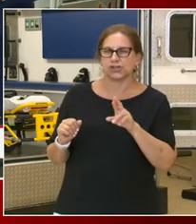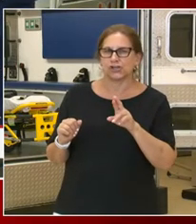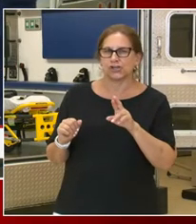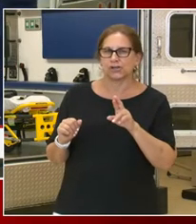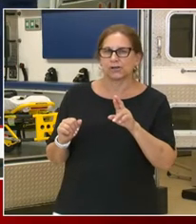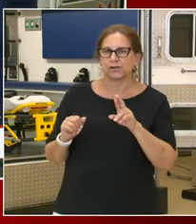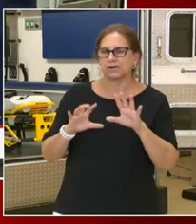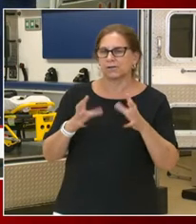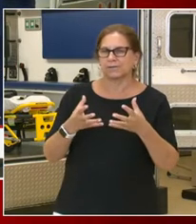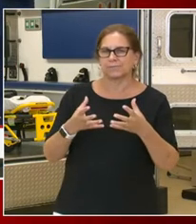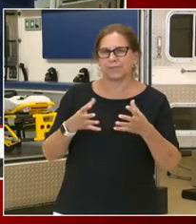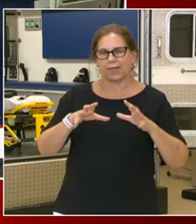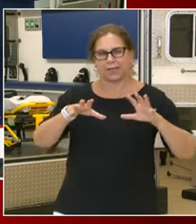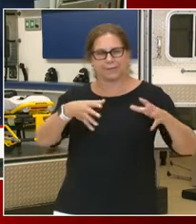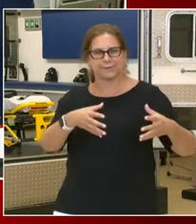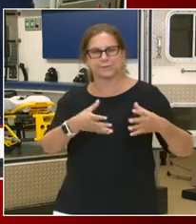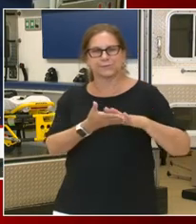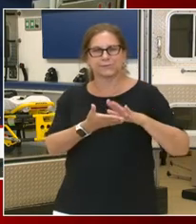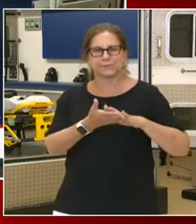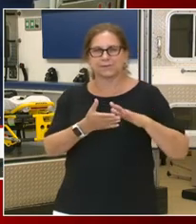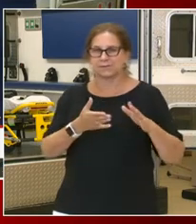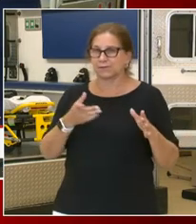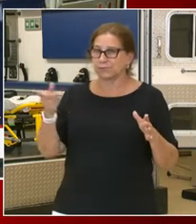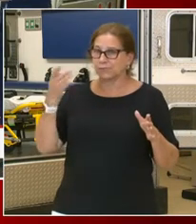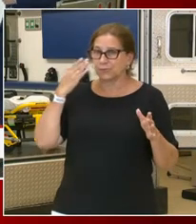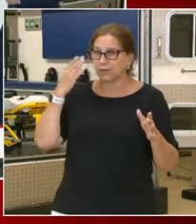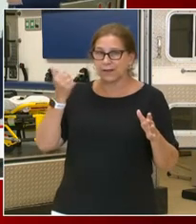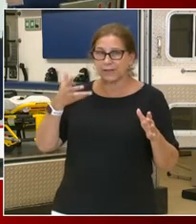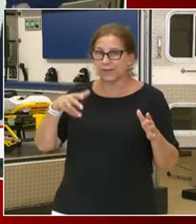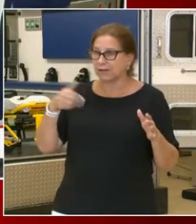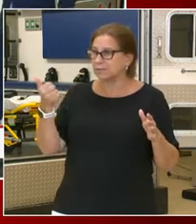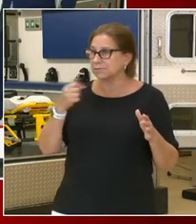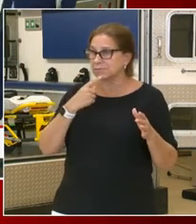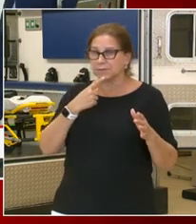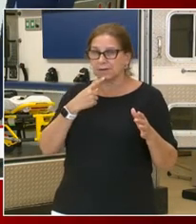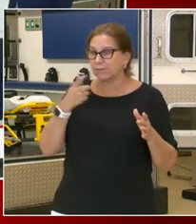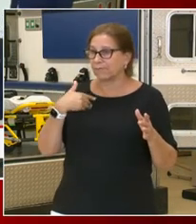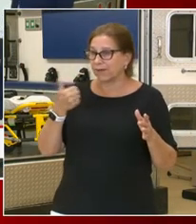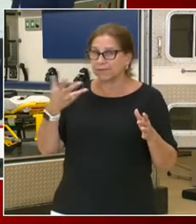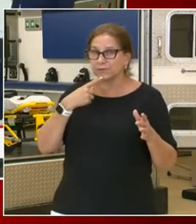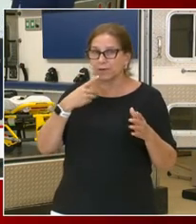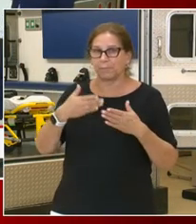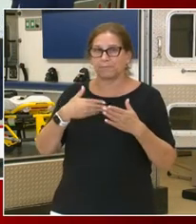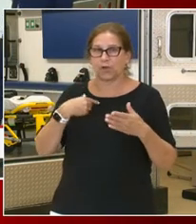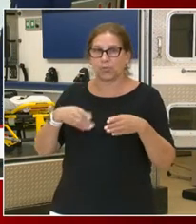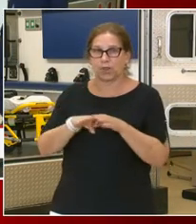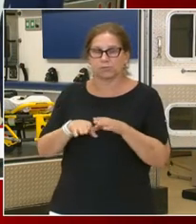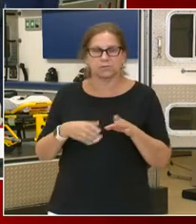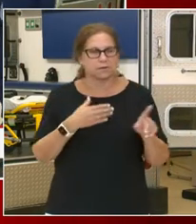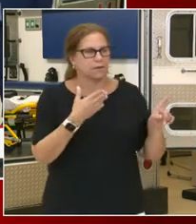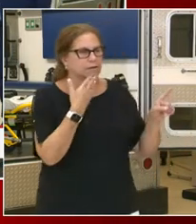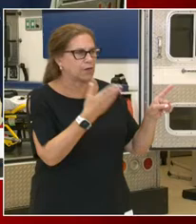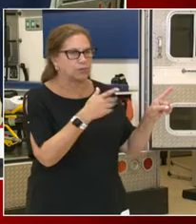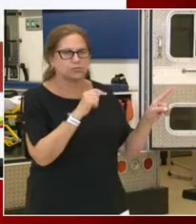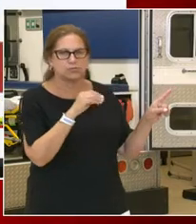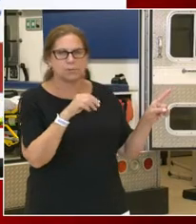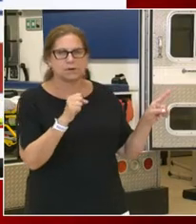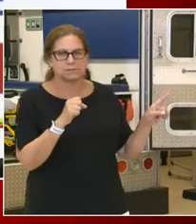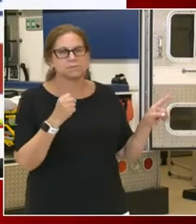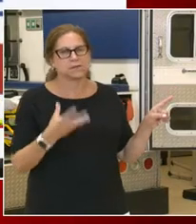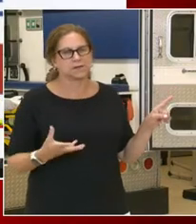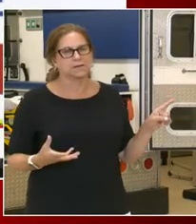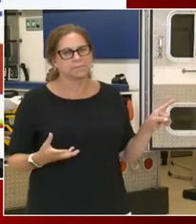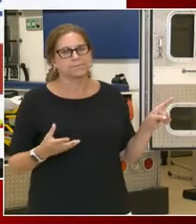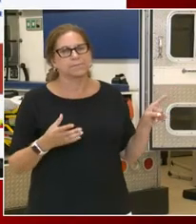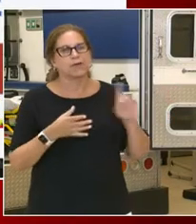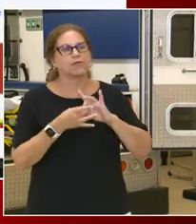about in this budget, in our Fair Shot budget? Yeah, thanks, Tomas. There are actually a number of other related